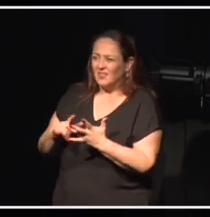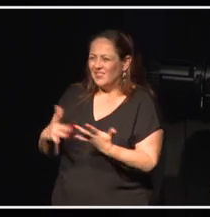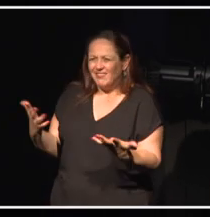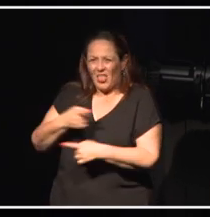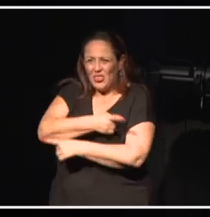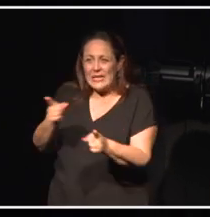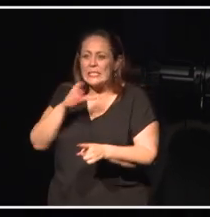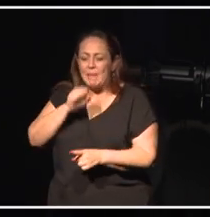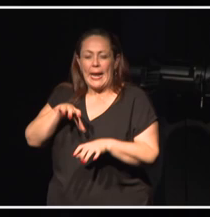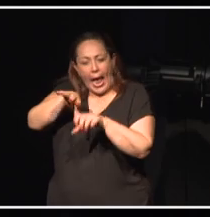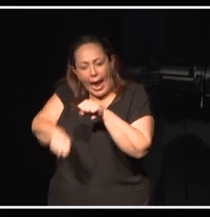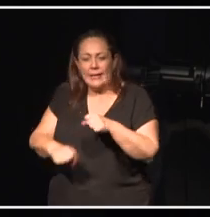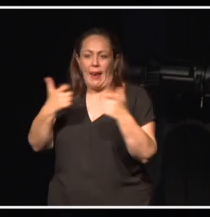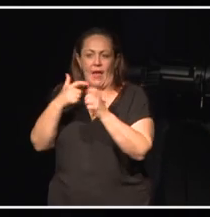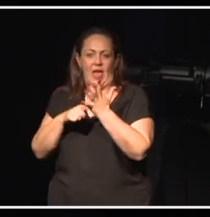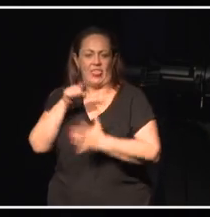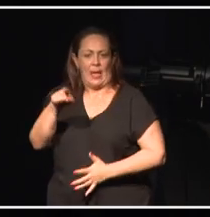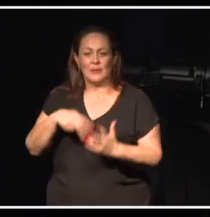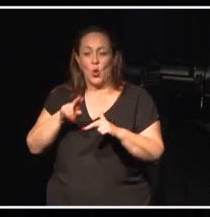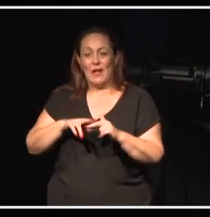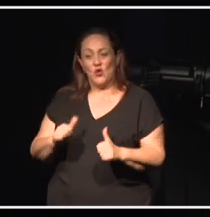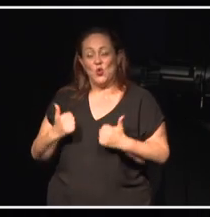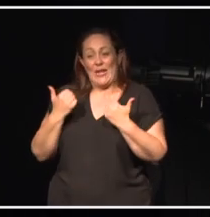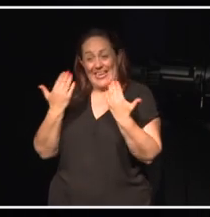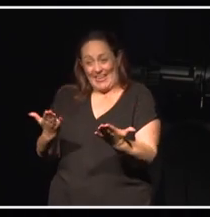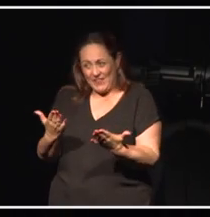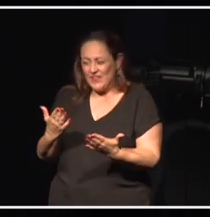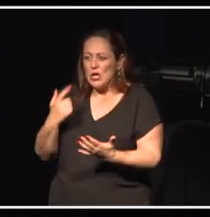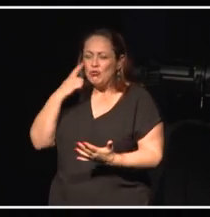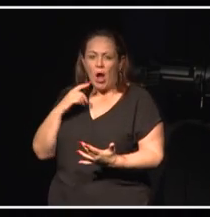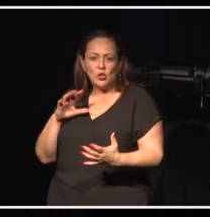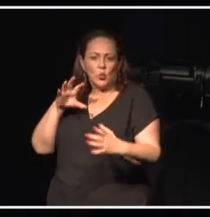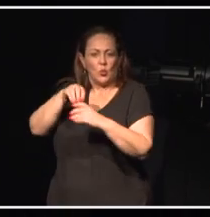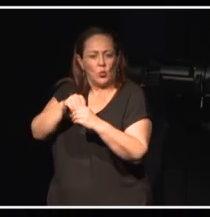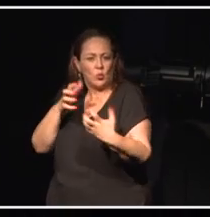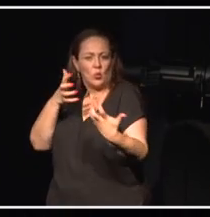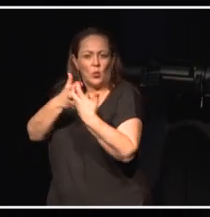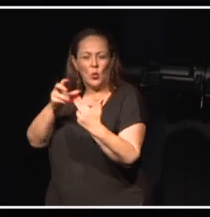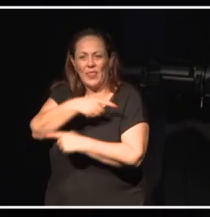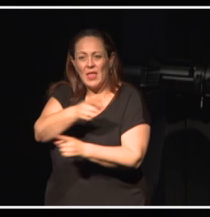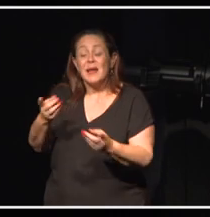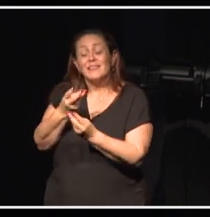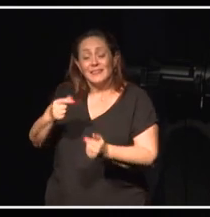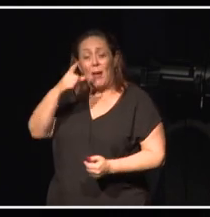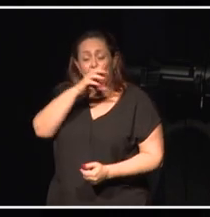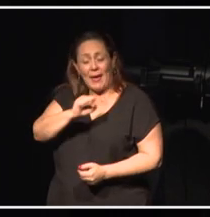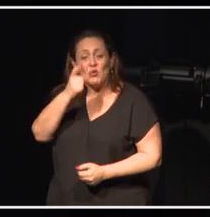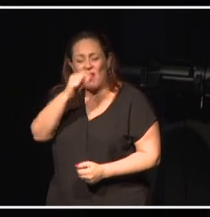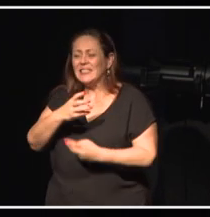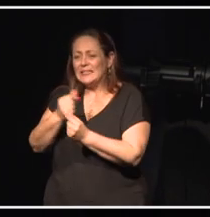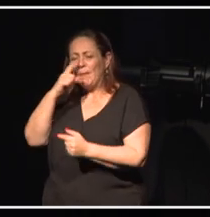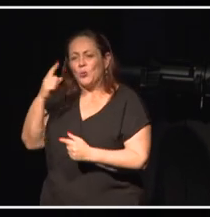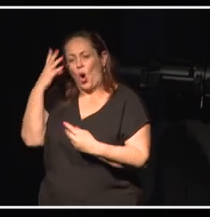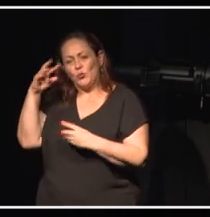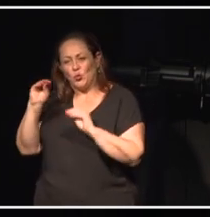men hate being laughed at. If you give them your earnestness, if you try and engage with them, I mean, there are some people you can engage with and some people who you can